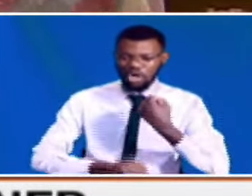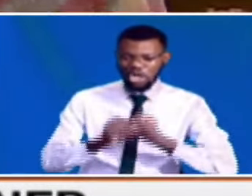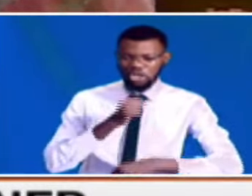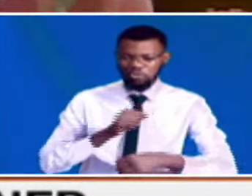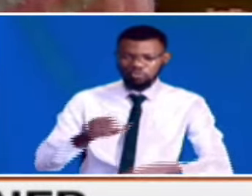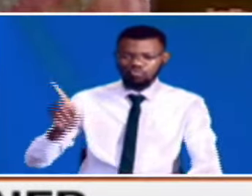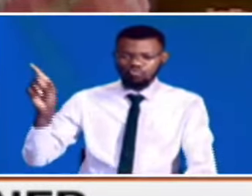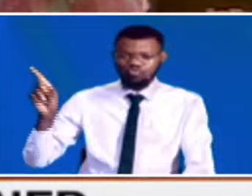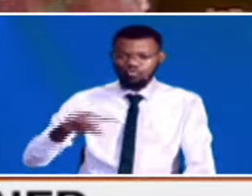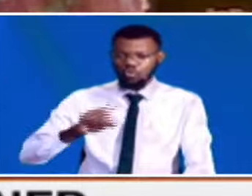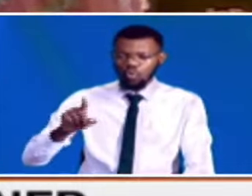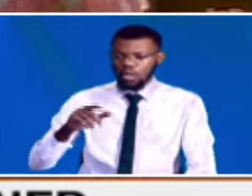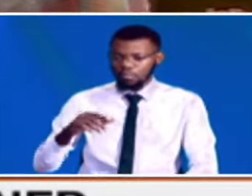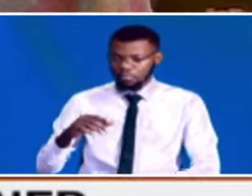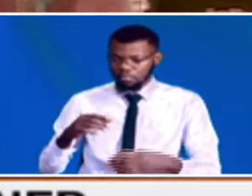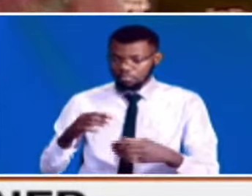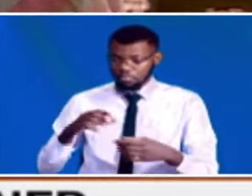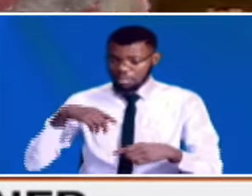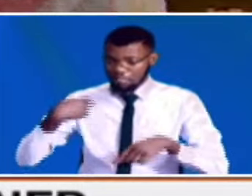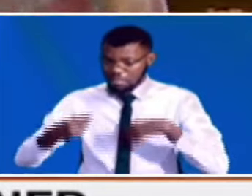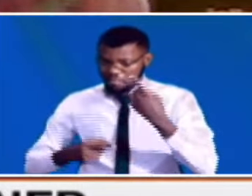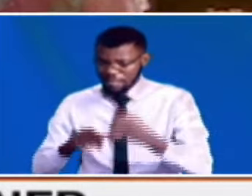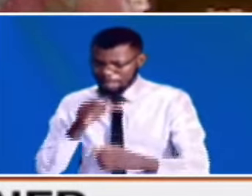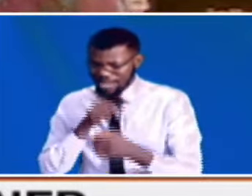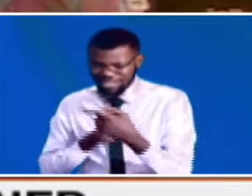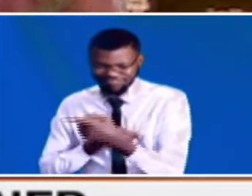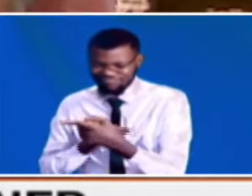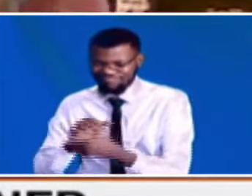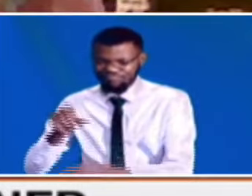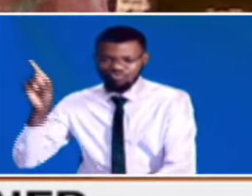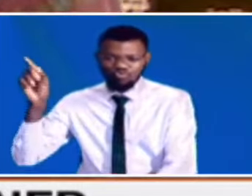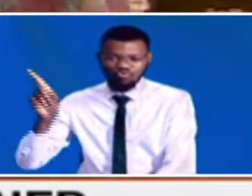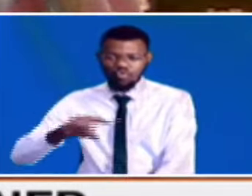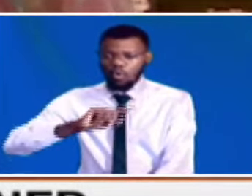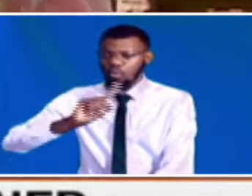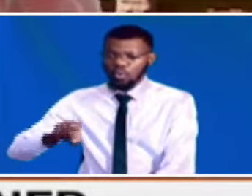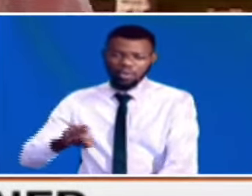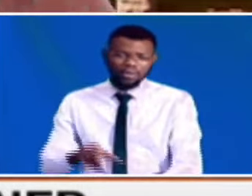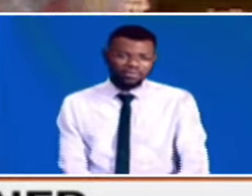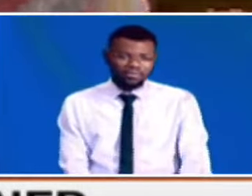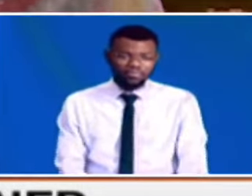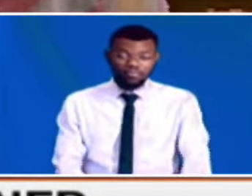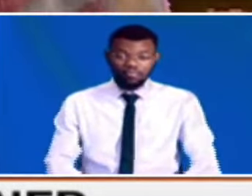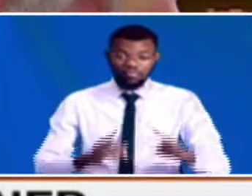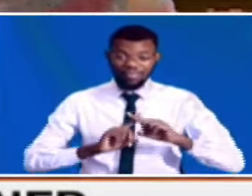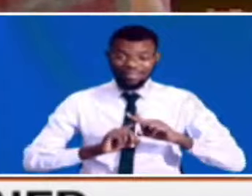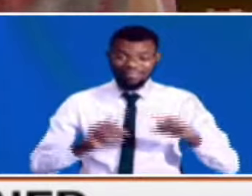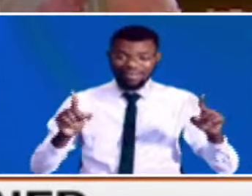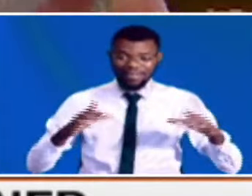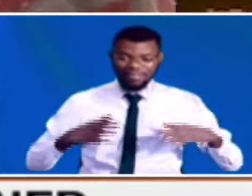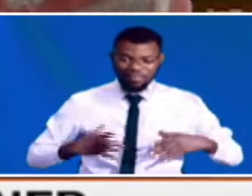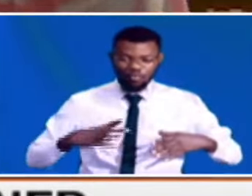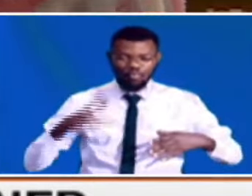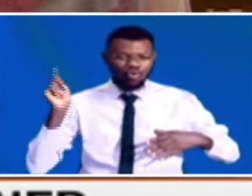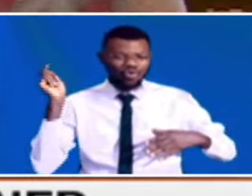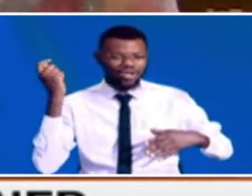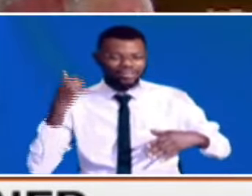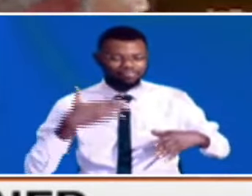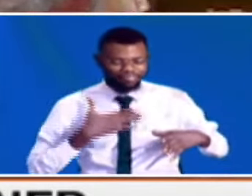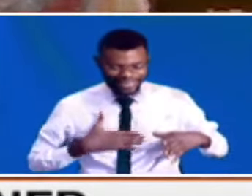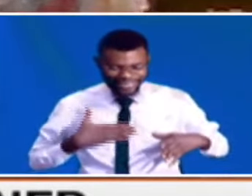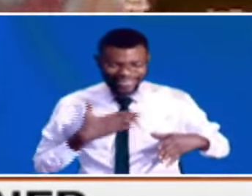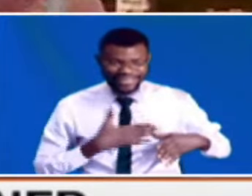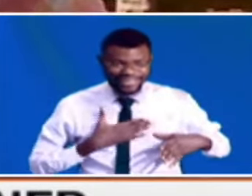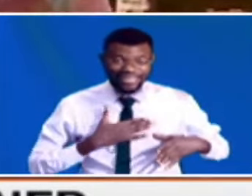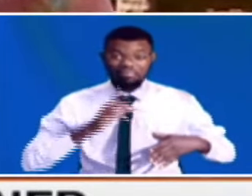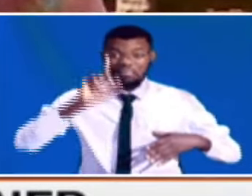supposed to beat that man. And I agree, and I already told him that was wrong. But at the same time, Kenyans, please, it is very wrong to say